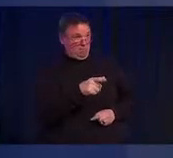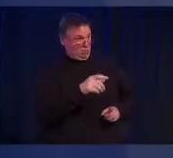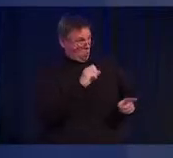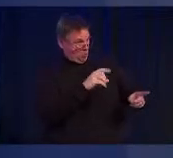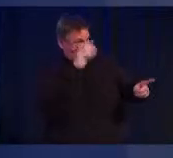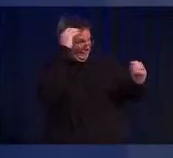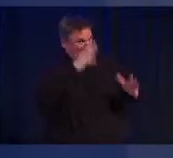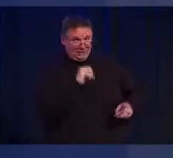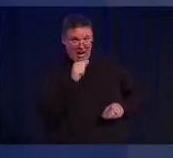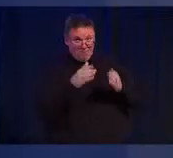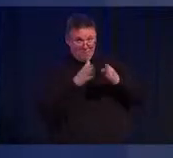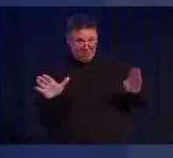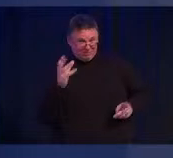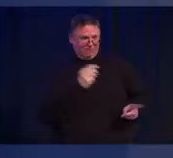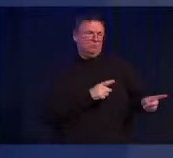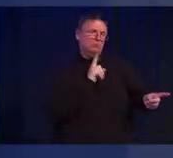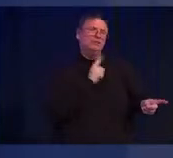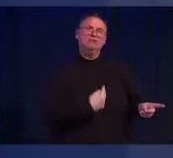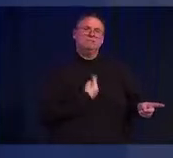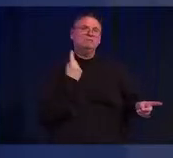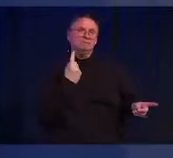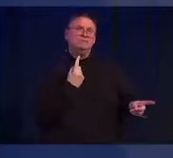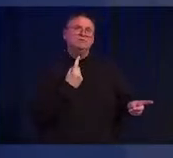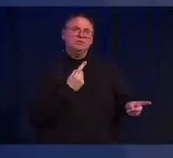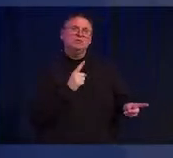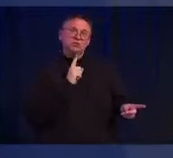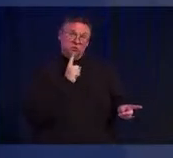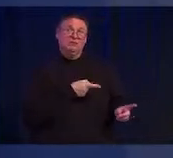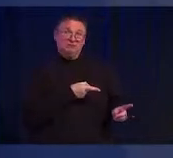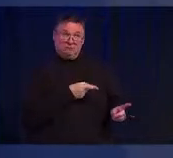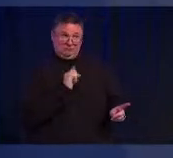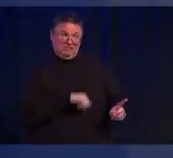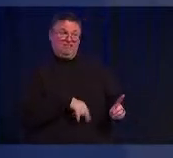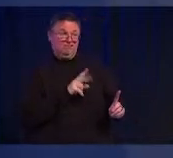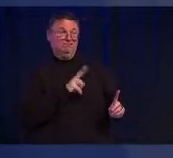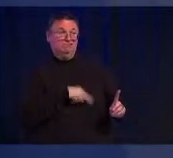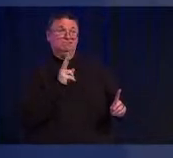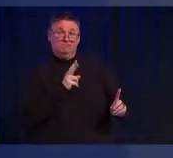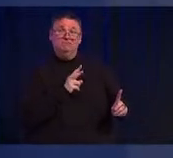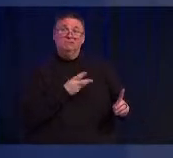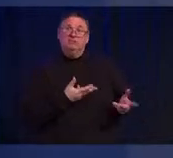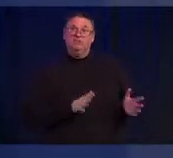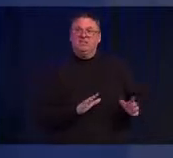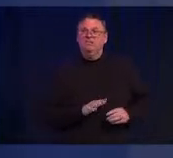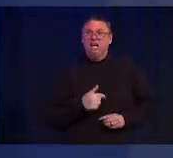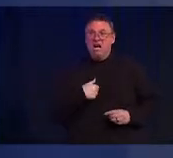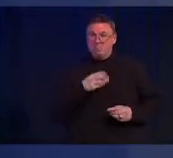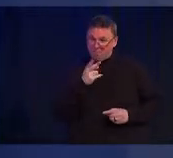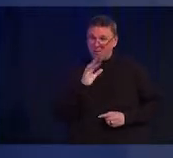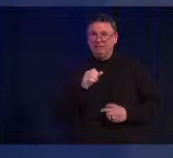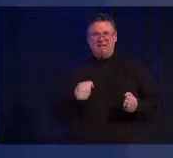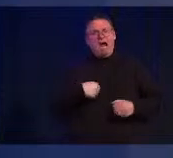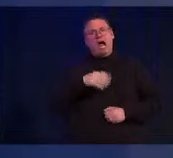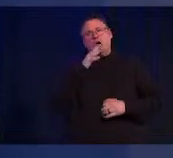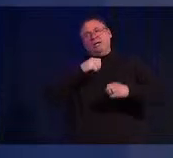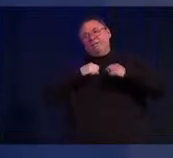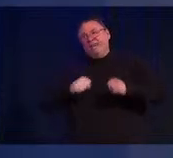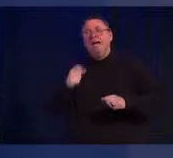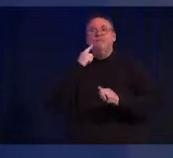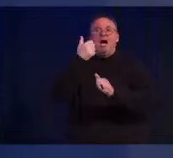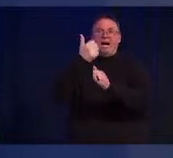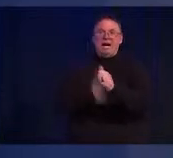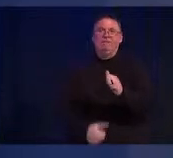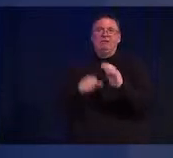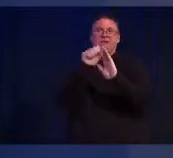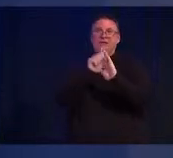that sends a true message to Hoosiers of who you are. I was proud of my service, and I will defend every single teacher in the state of Indiana and the